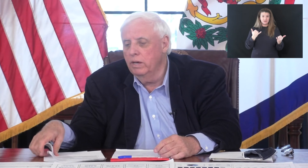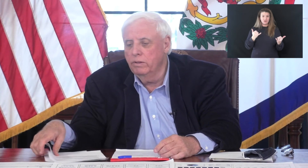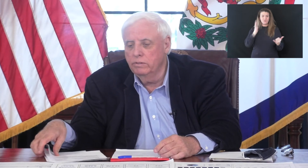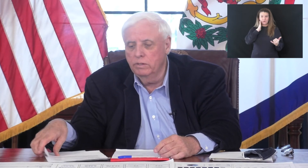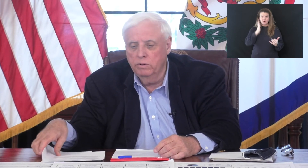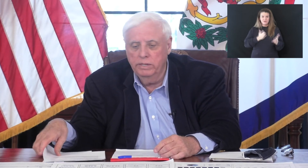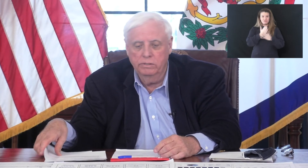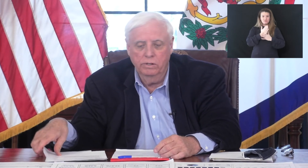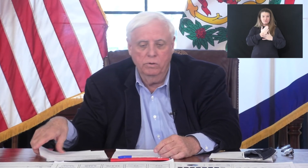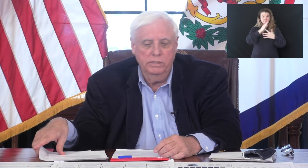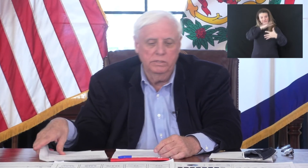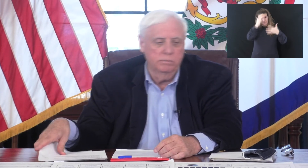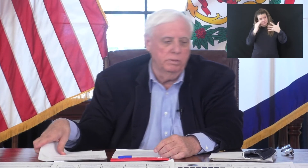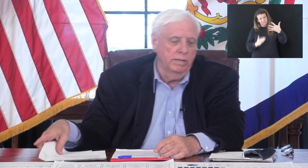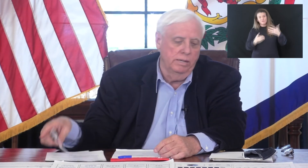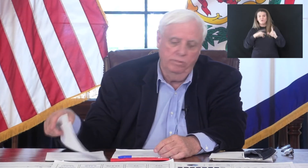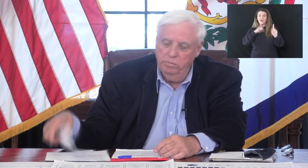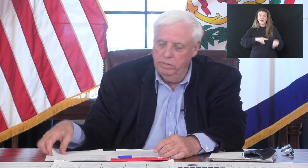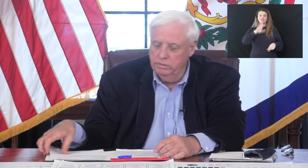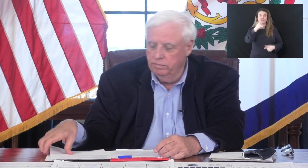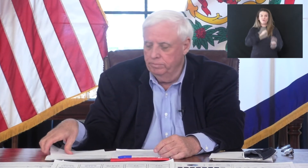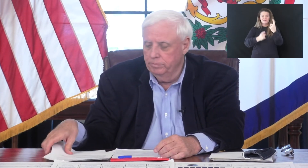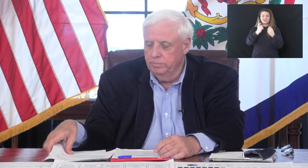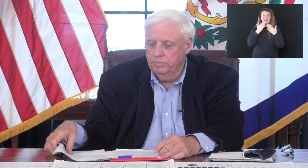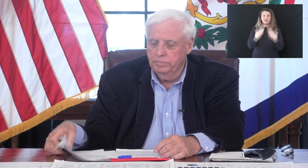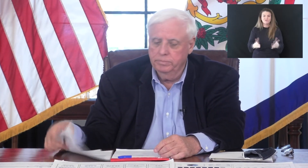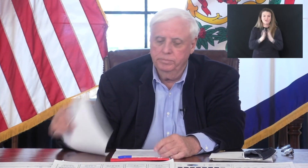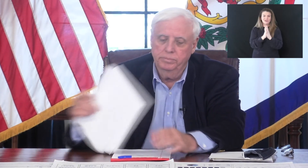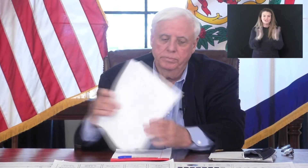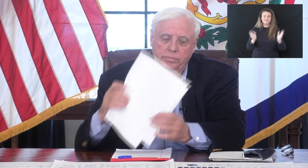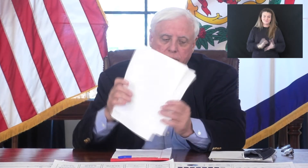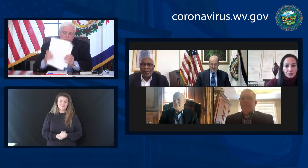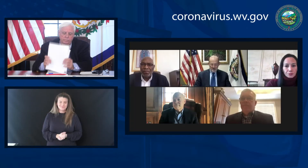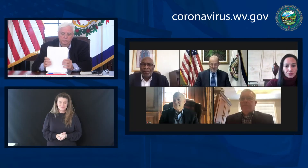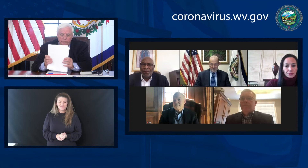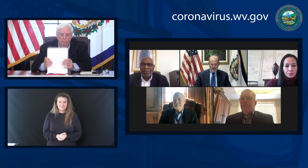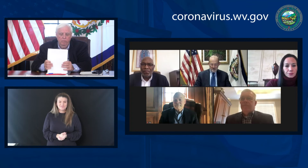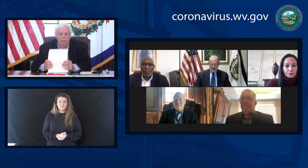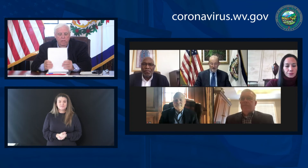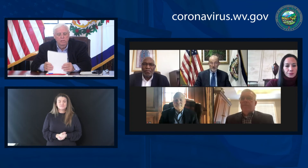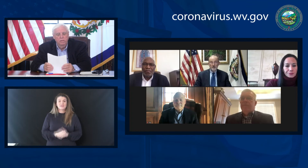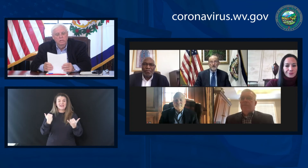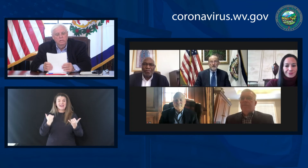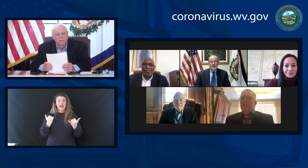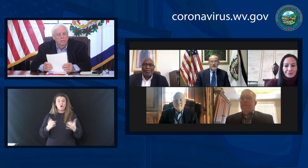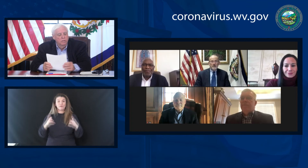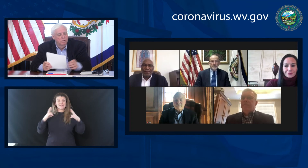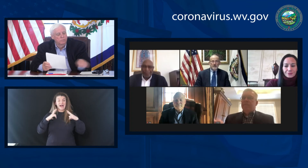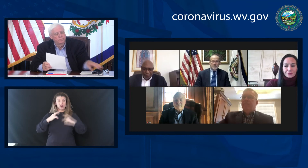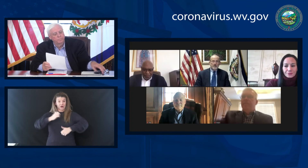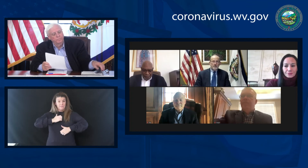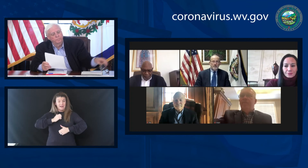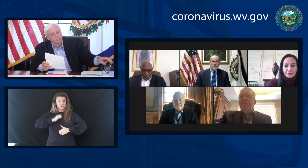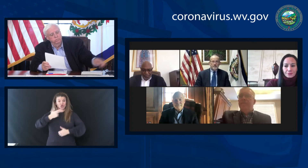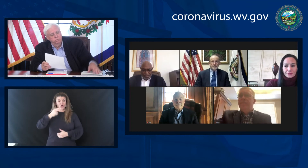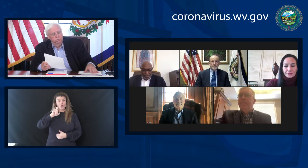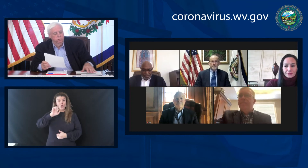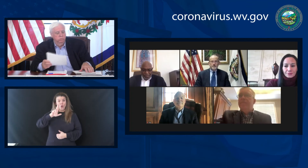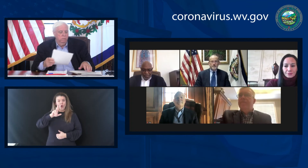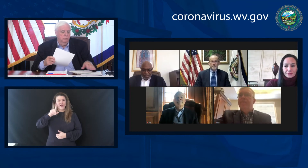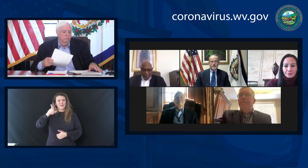the others, and then we'll answer your questions. But thank you so much. Sure, thank you, Governor. Let's now go to retired Major General Jim Hoyer, the Director of the